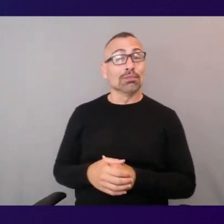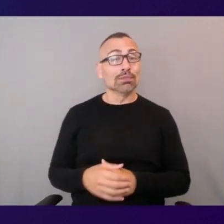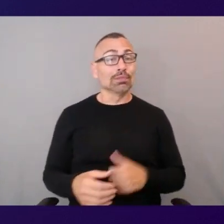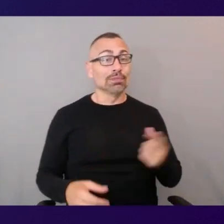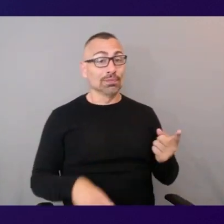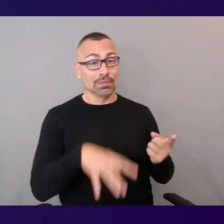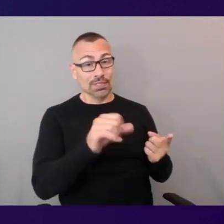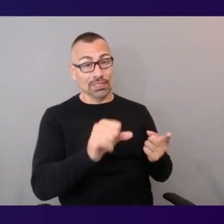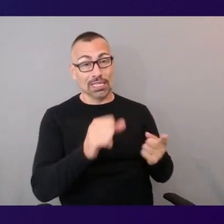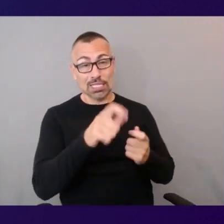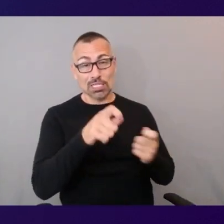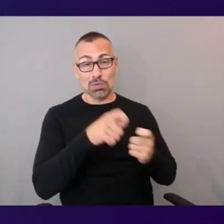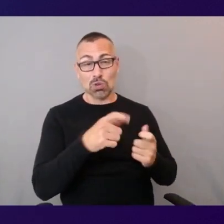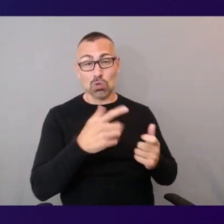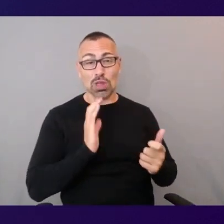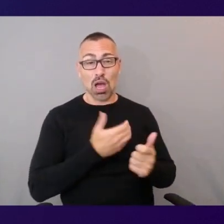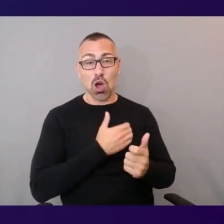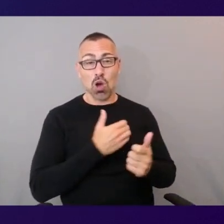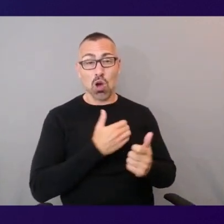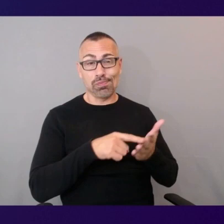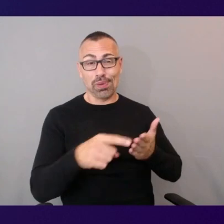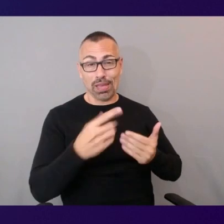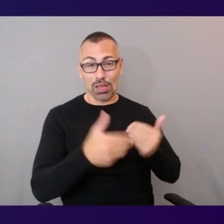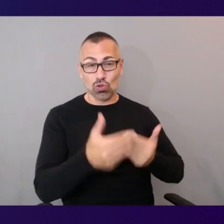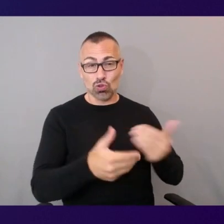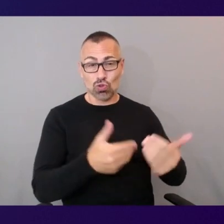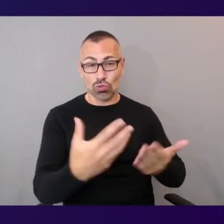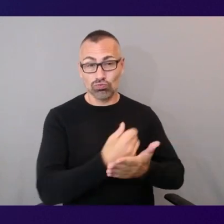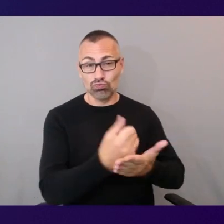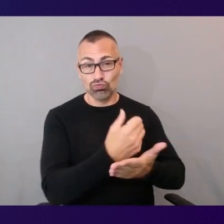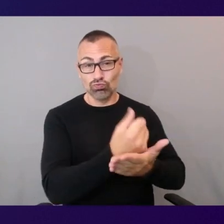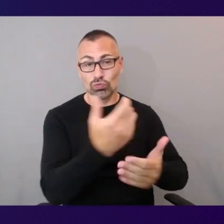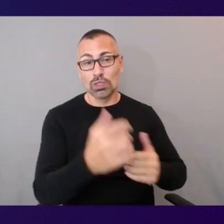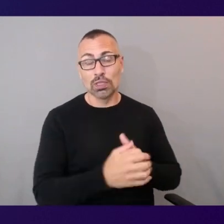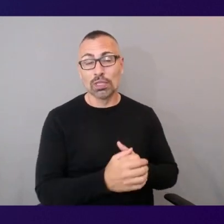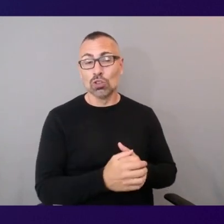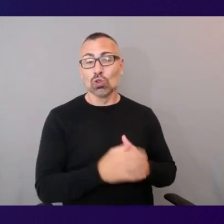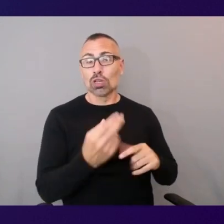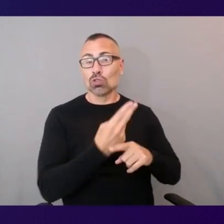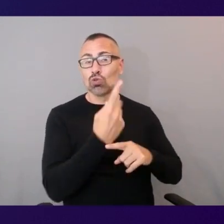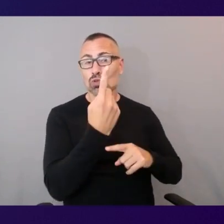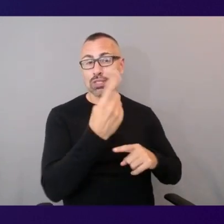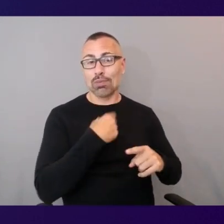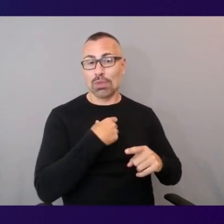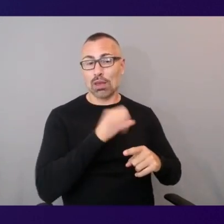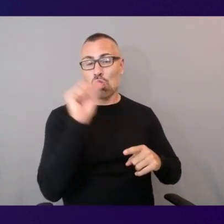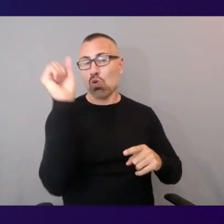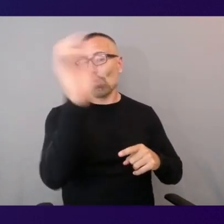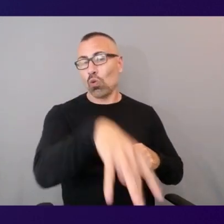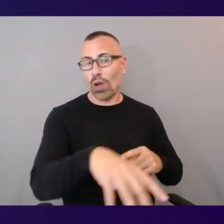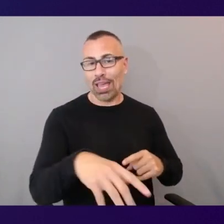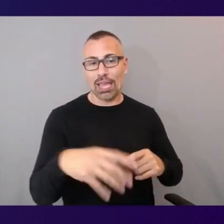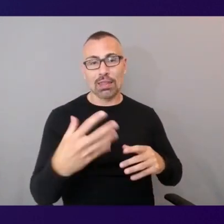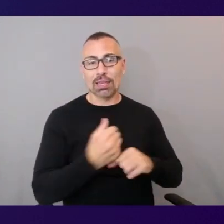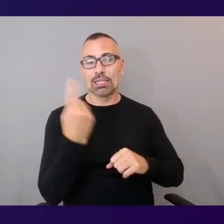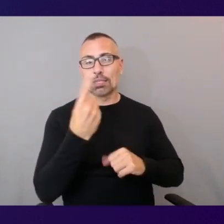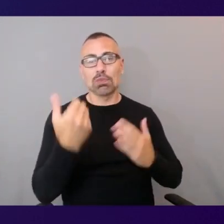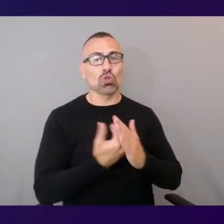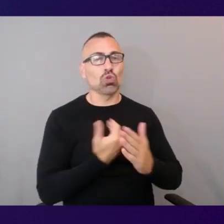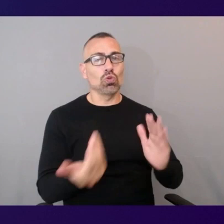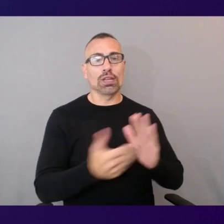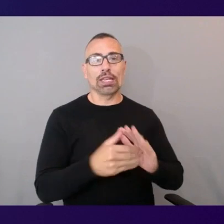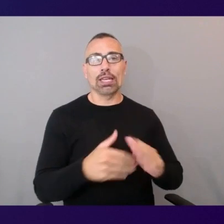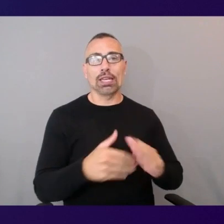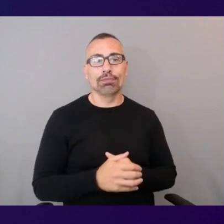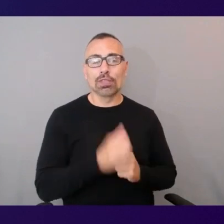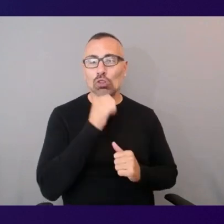pay-as-you-go model, right? You can delete something, throw it away, and get something brand new again. You don't have to worry